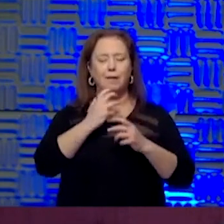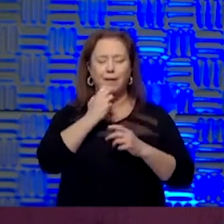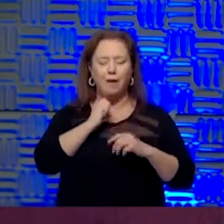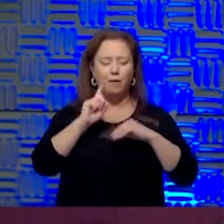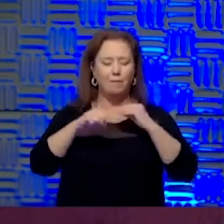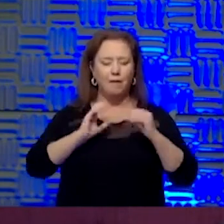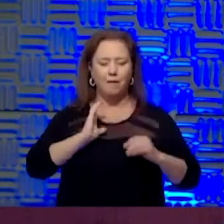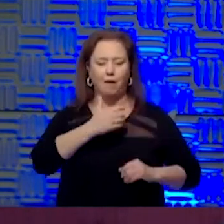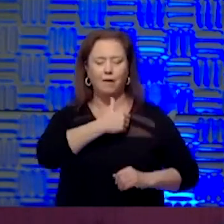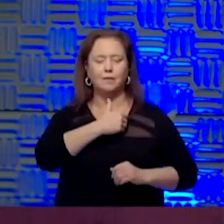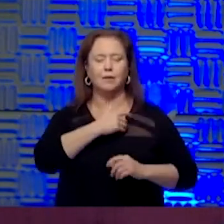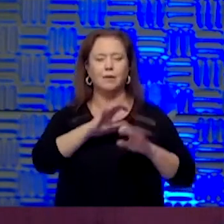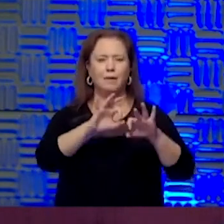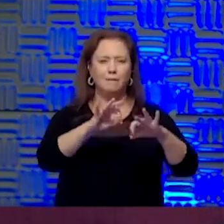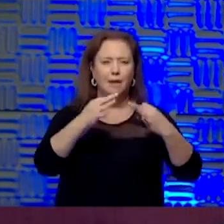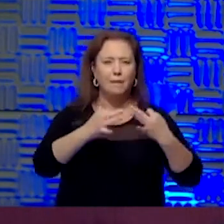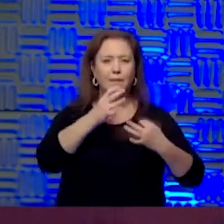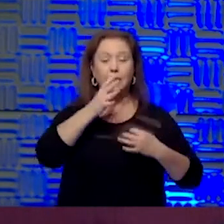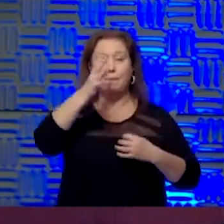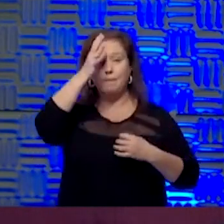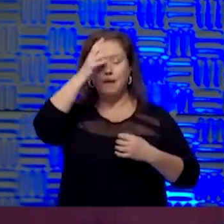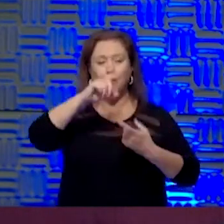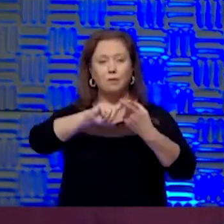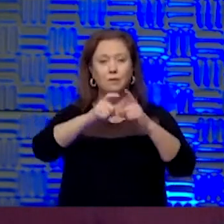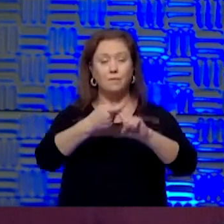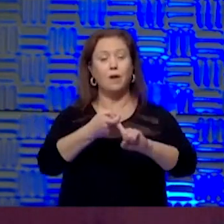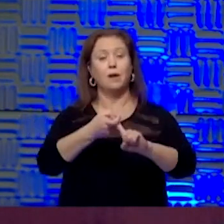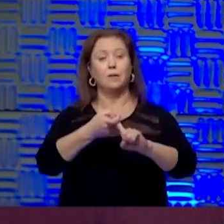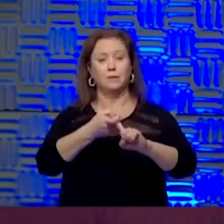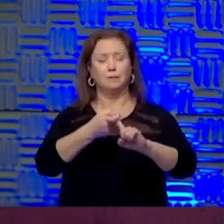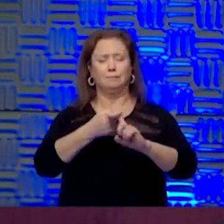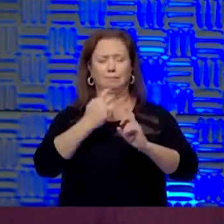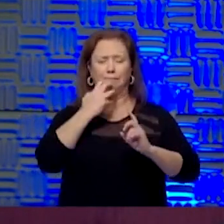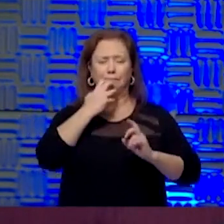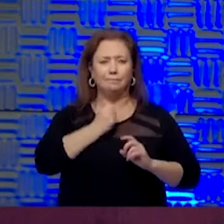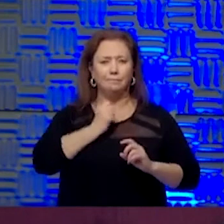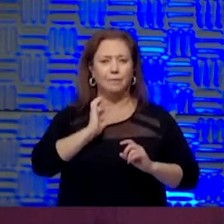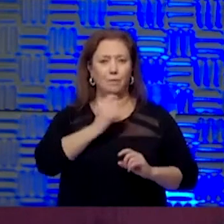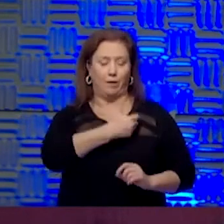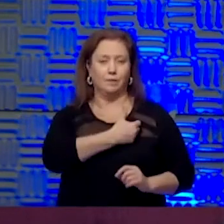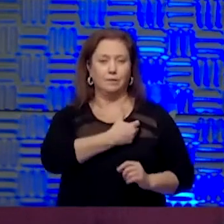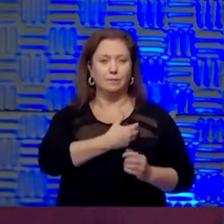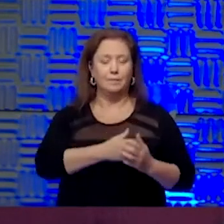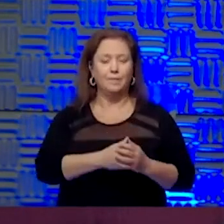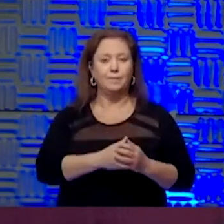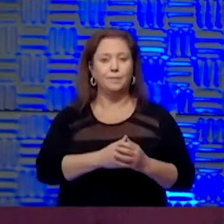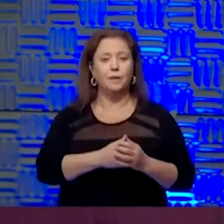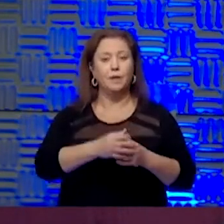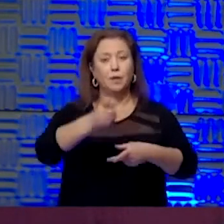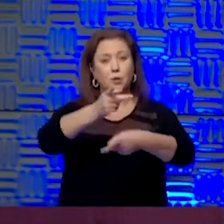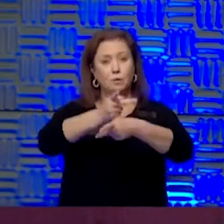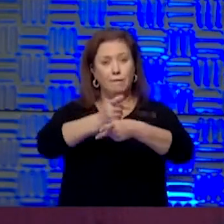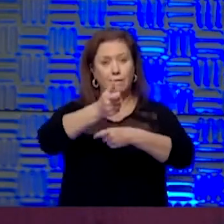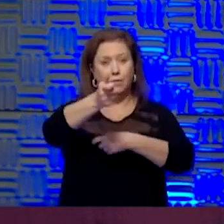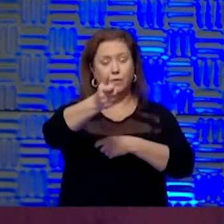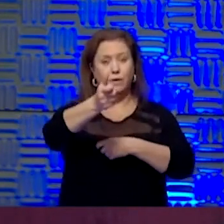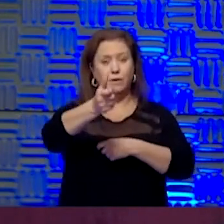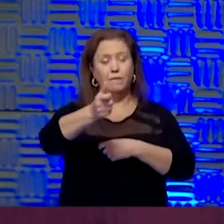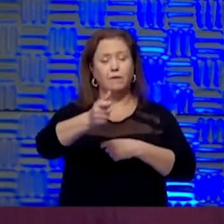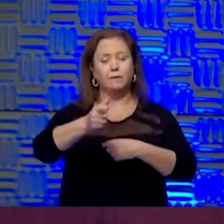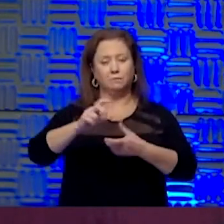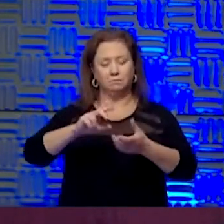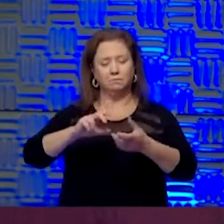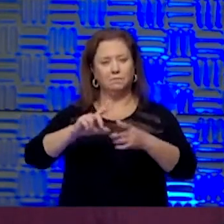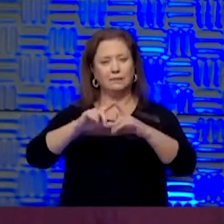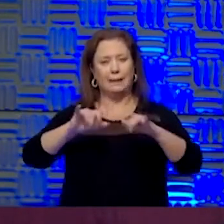have families and parents and friends who mean a lot. When you take care of yourself, you take care of all